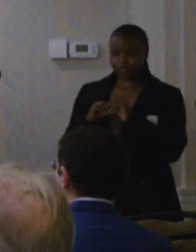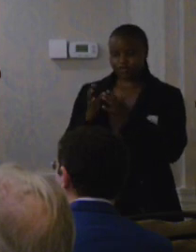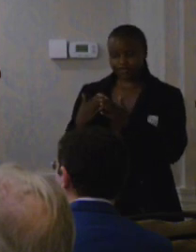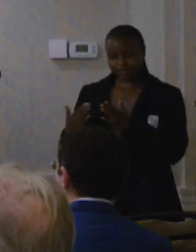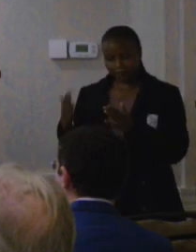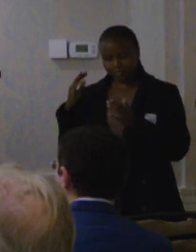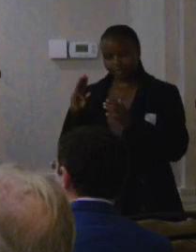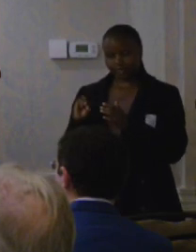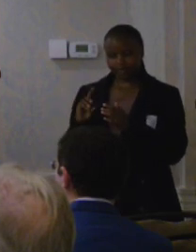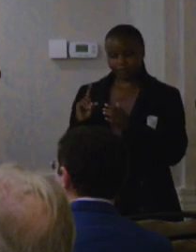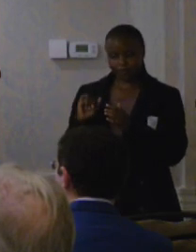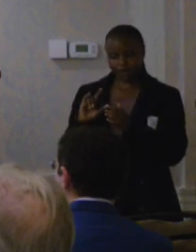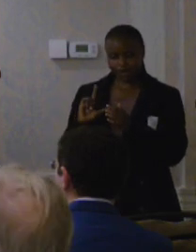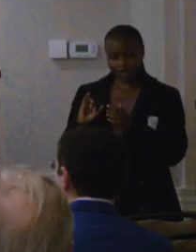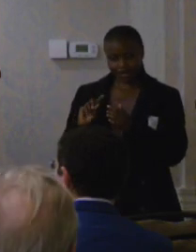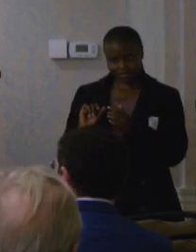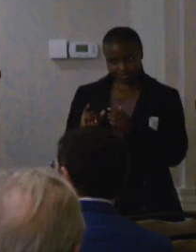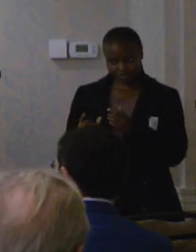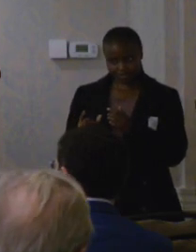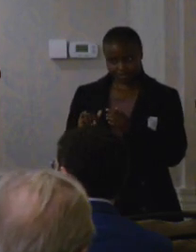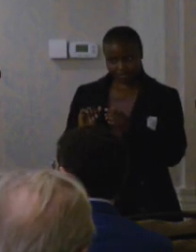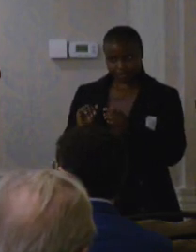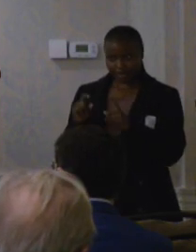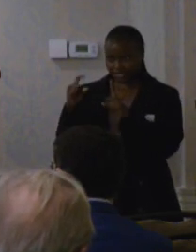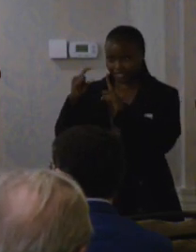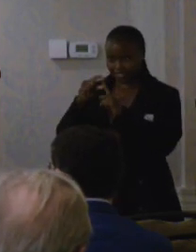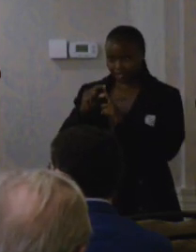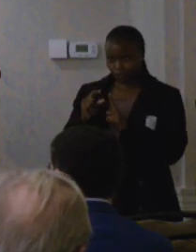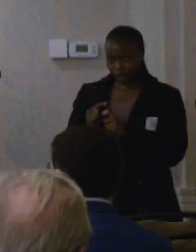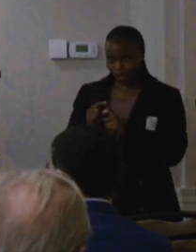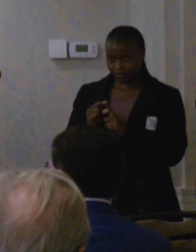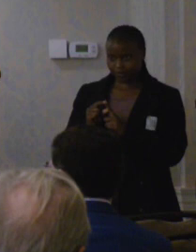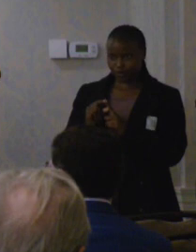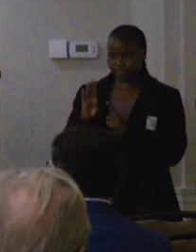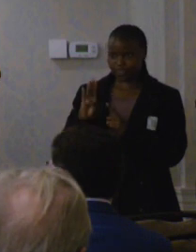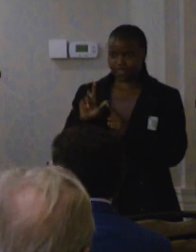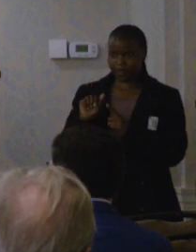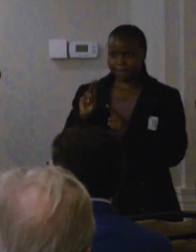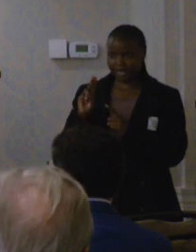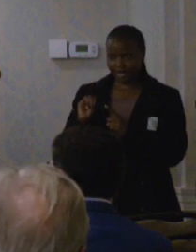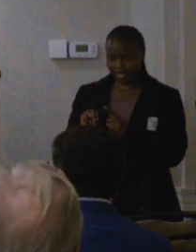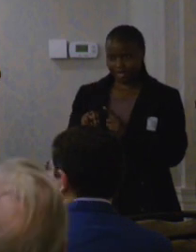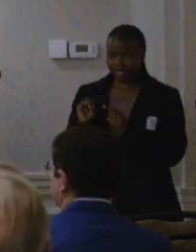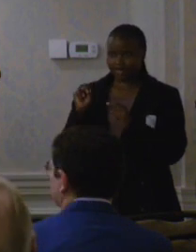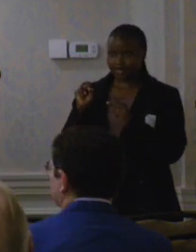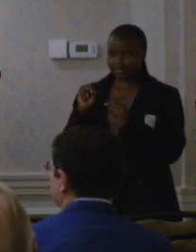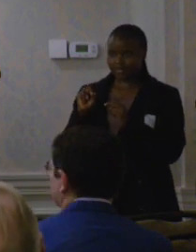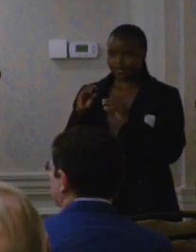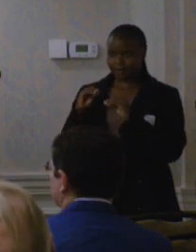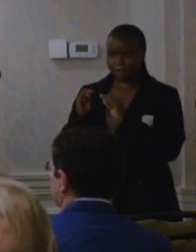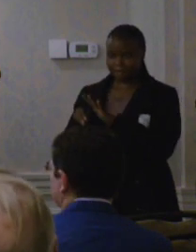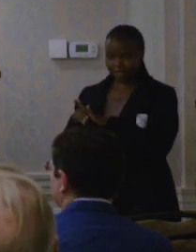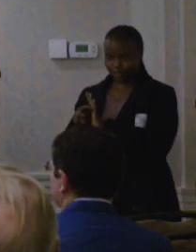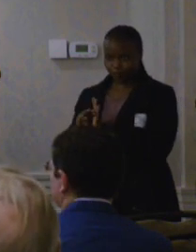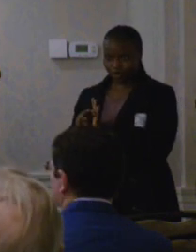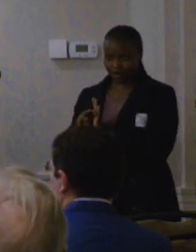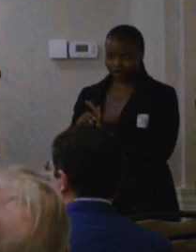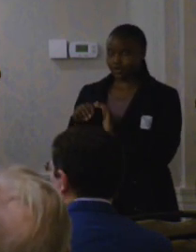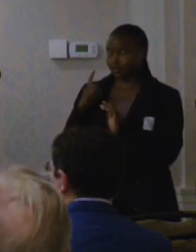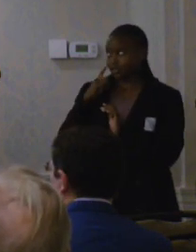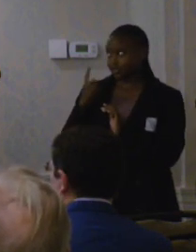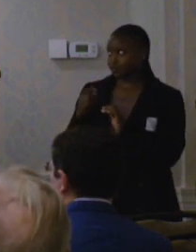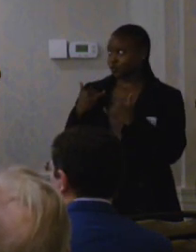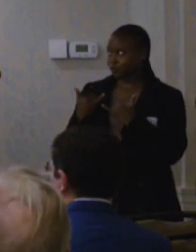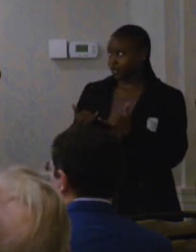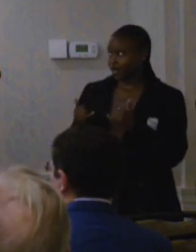the online modality. But however, it's a time for the blended CPD trajectory how to shift that mindset, because seems to be